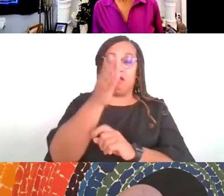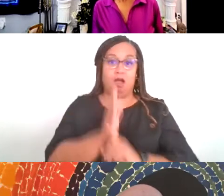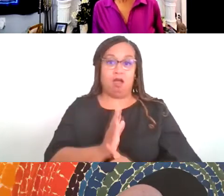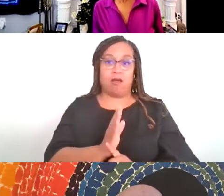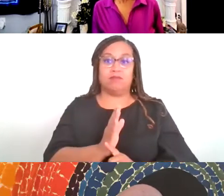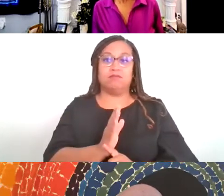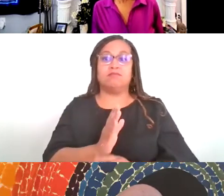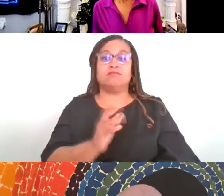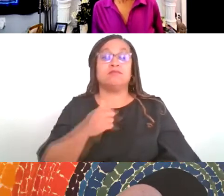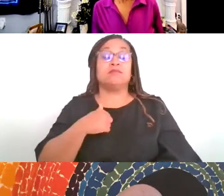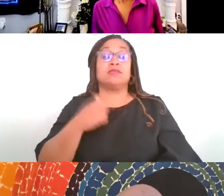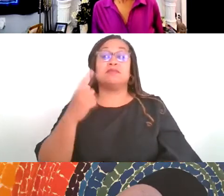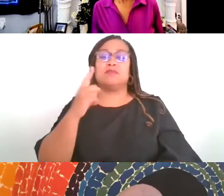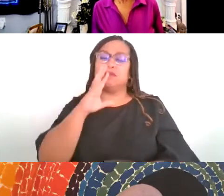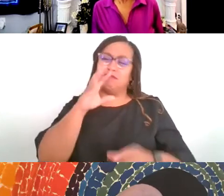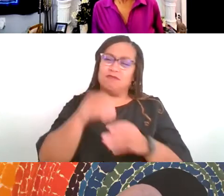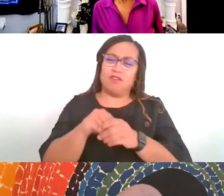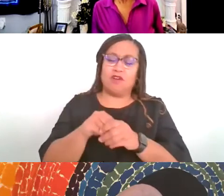religious science since